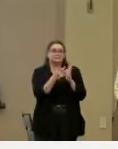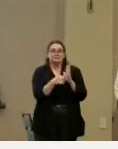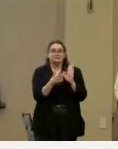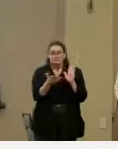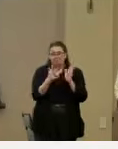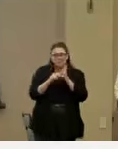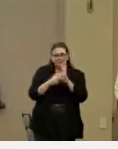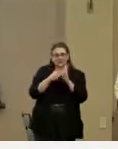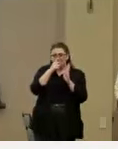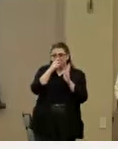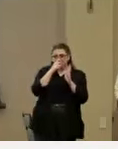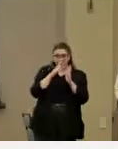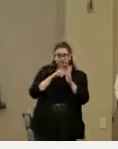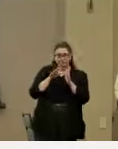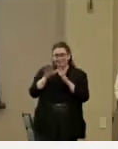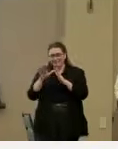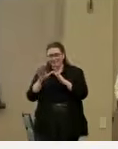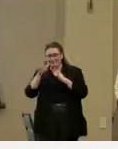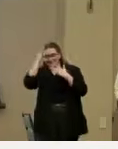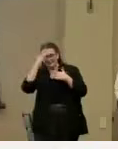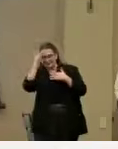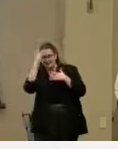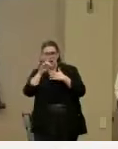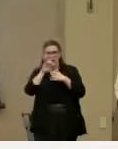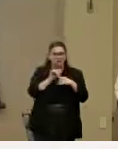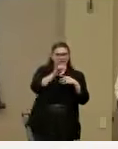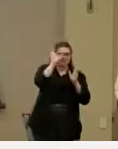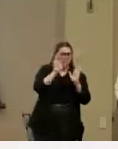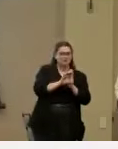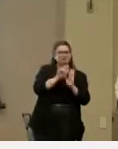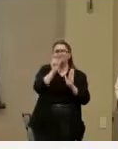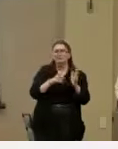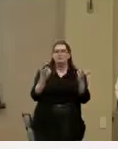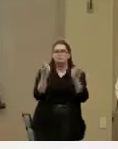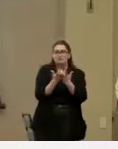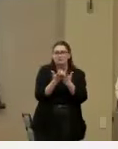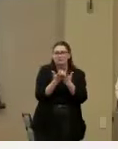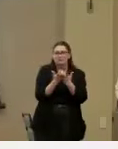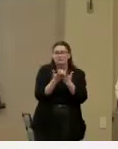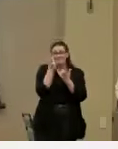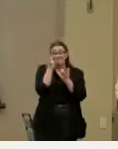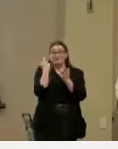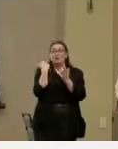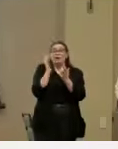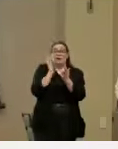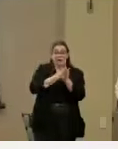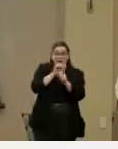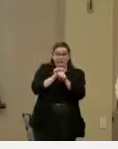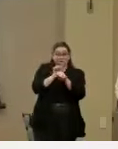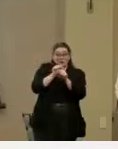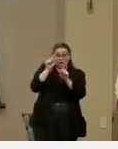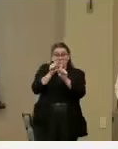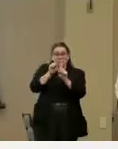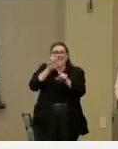The condition doesn't have to look exactly like the picture. And again, our goal is to catch it early so that we're not dealing with the